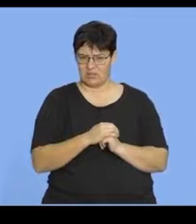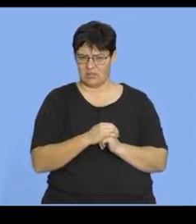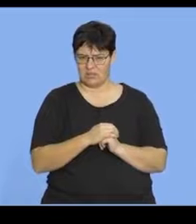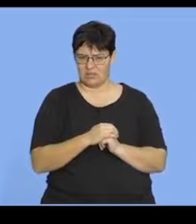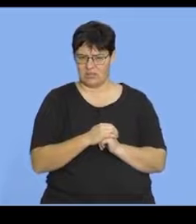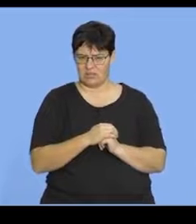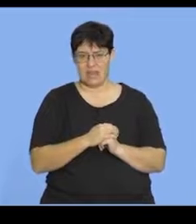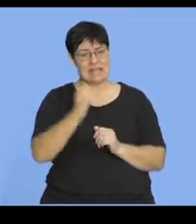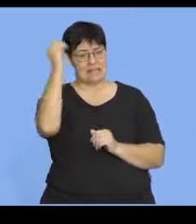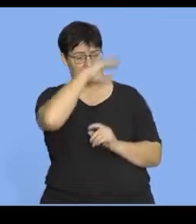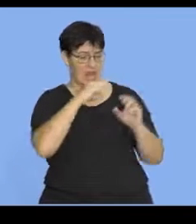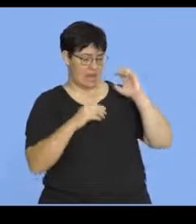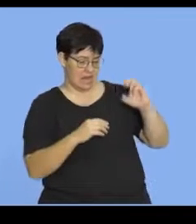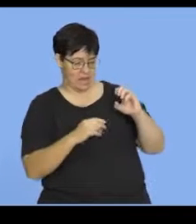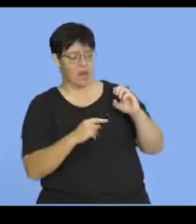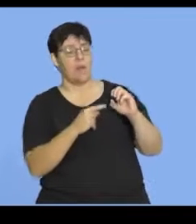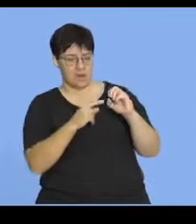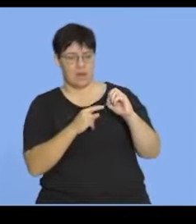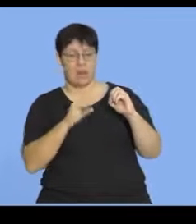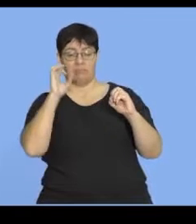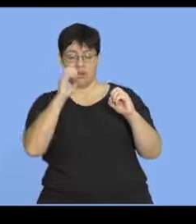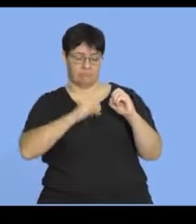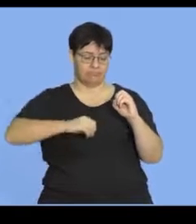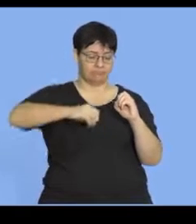orbit the sun?